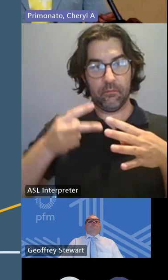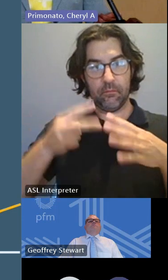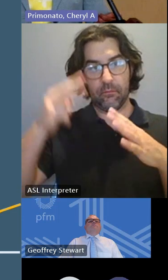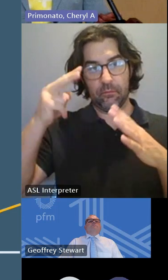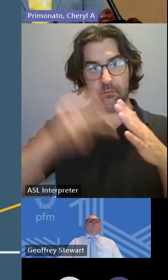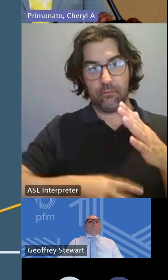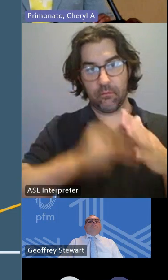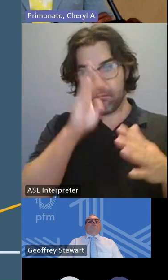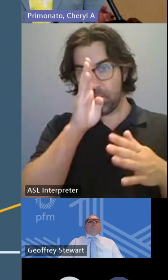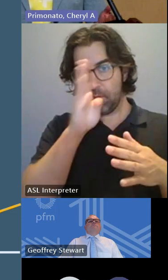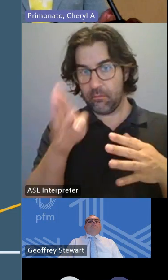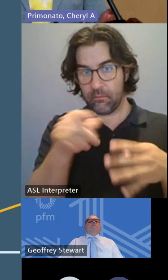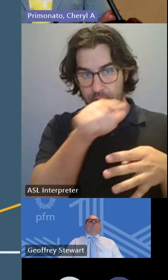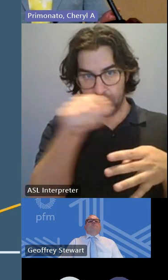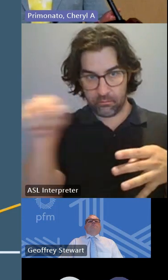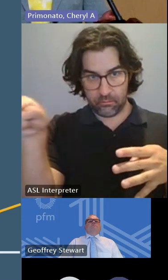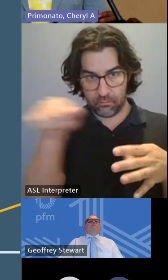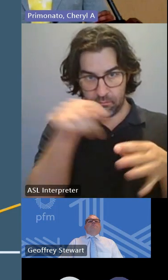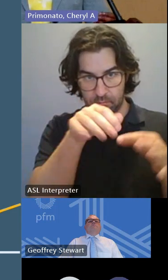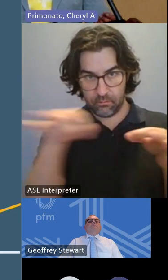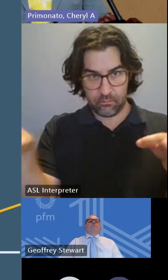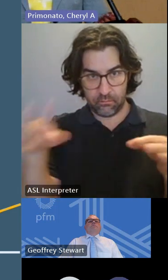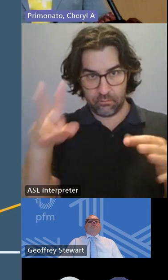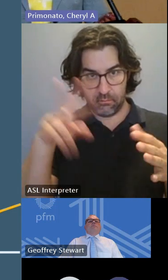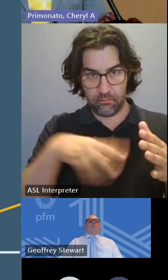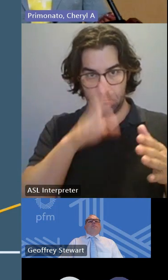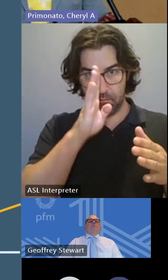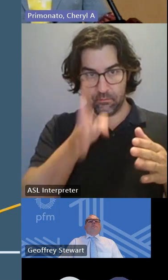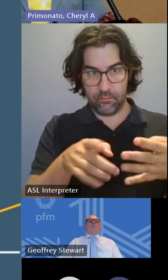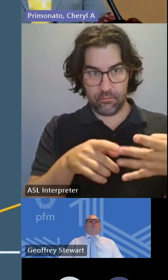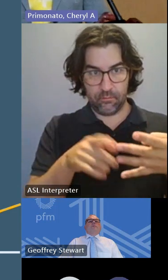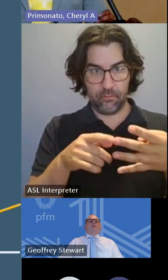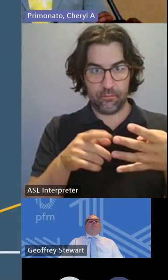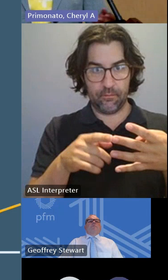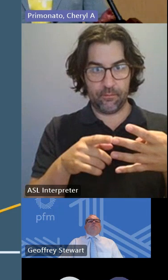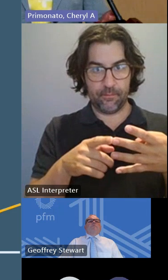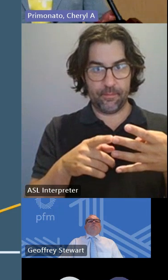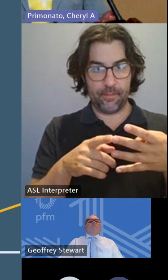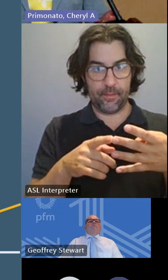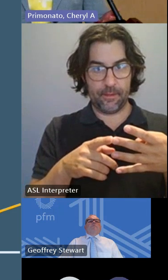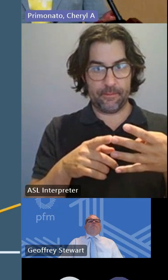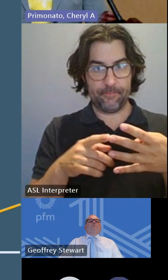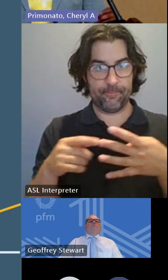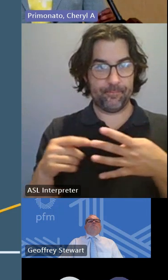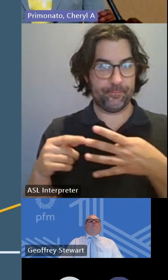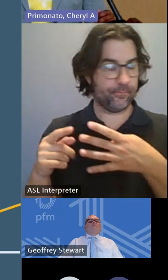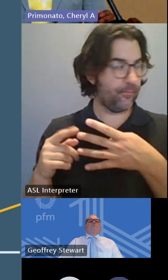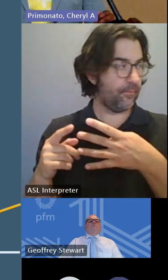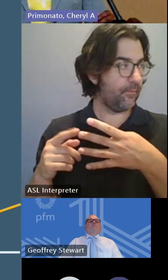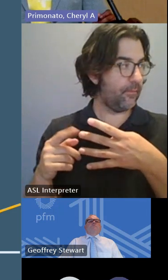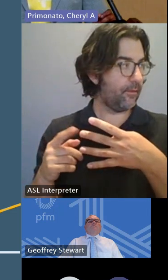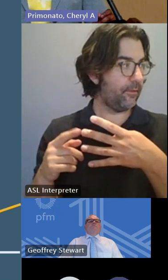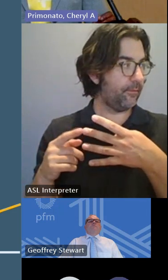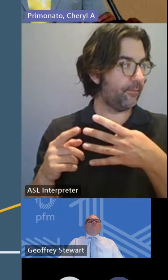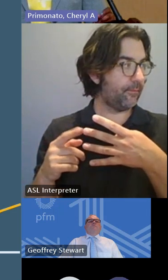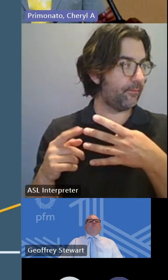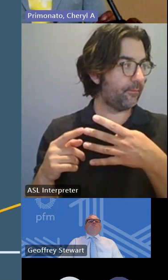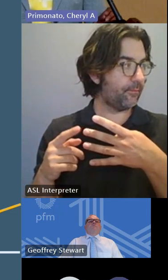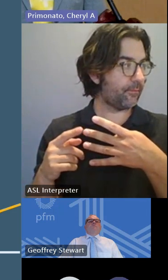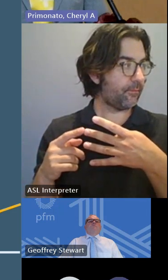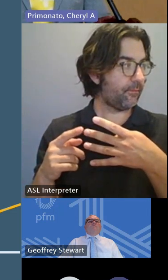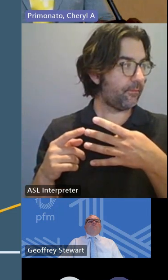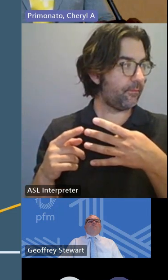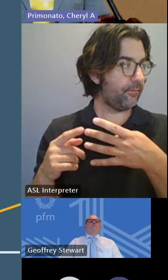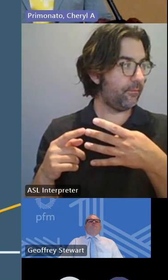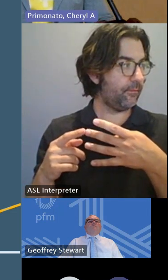were highly valued, increased transit use, and influenced job choice. And all participating employers were eager